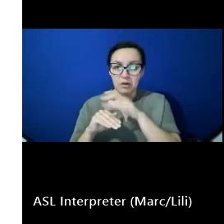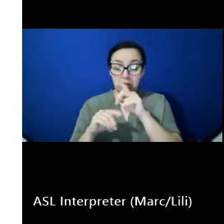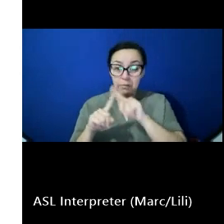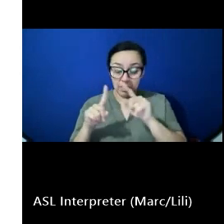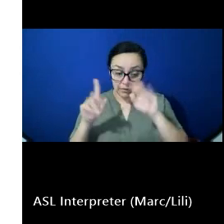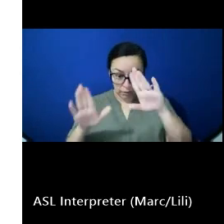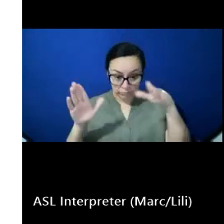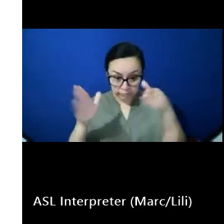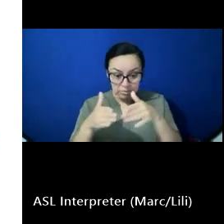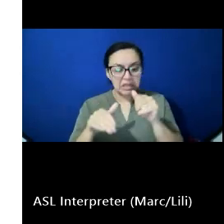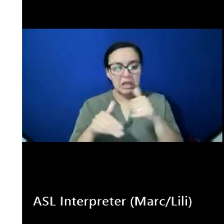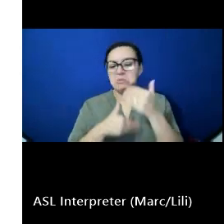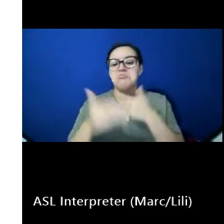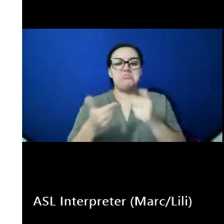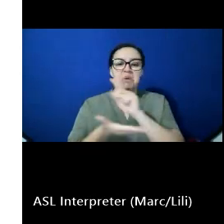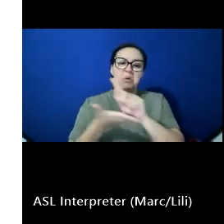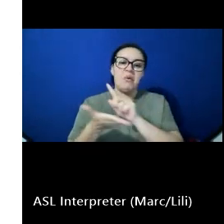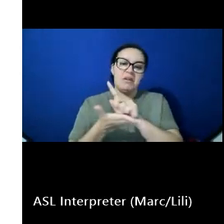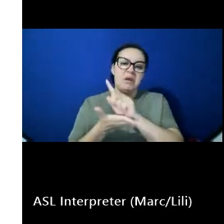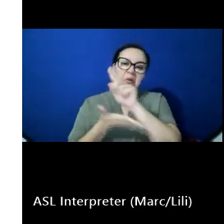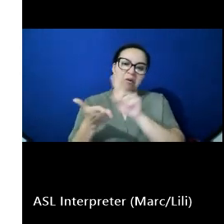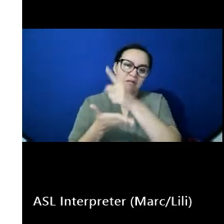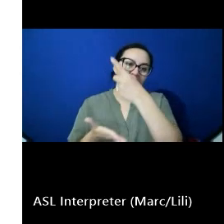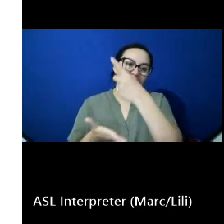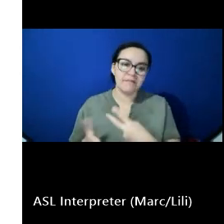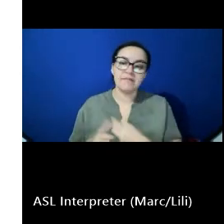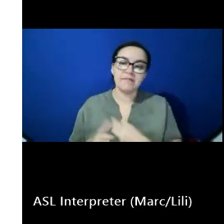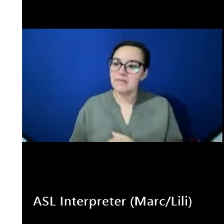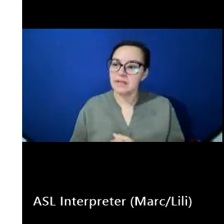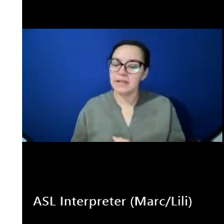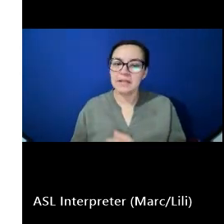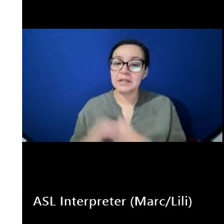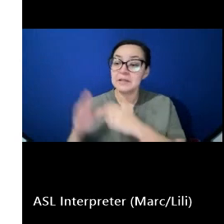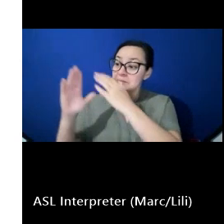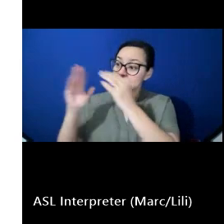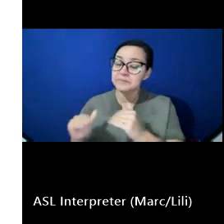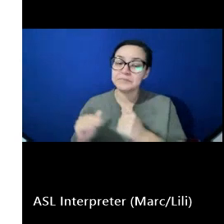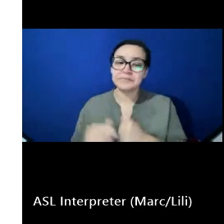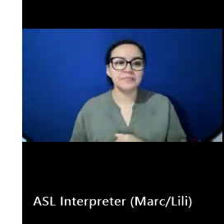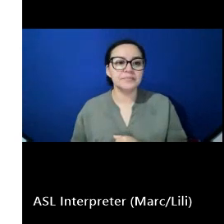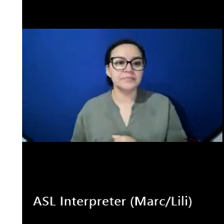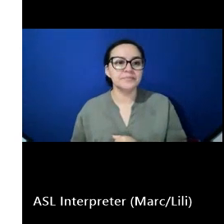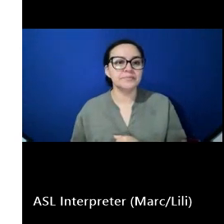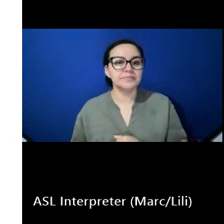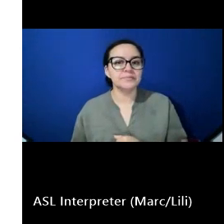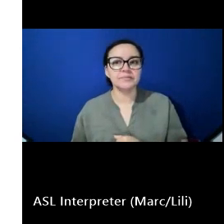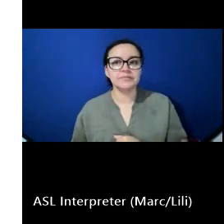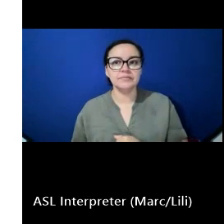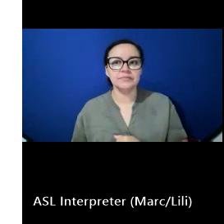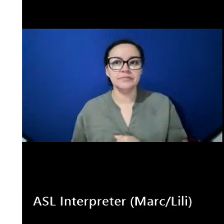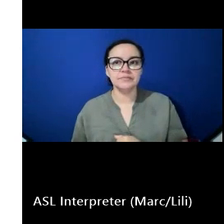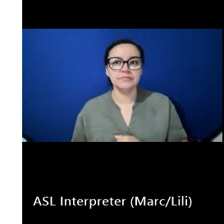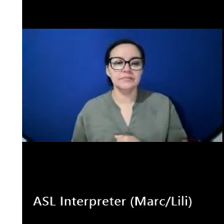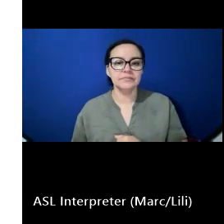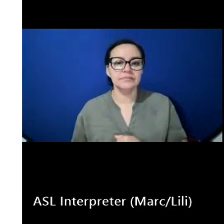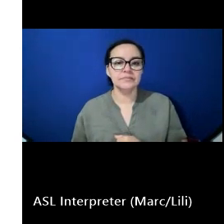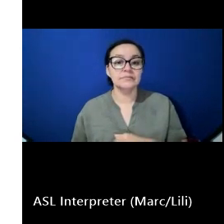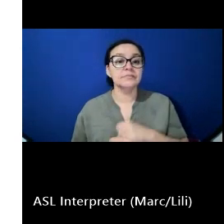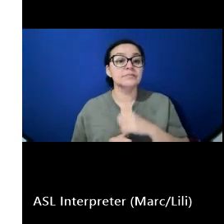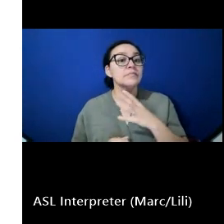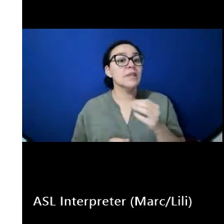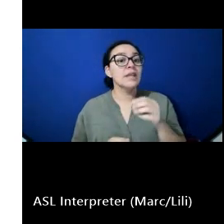that you're doing in one Próximo. sitting. Next. Y lo otro que queríamos The recalcar other es thing que that este we want